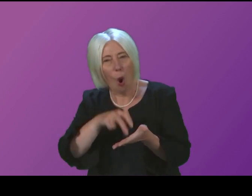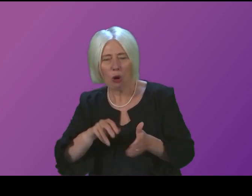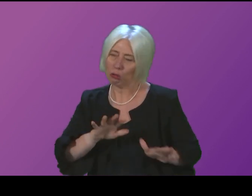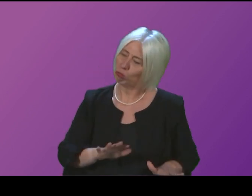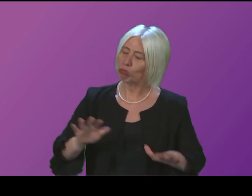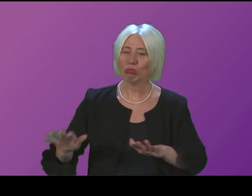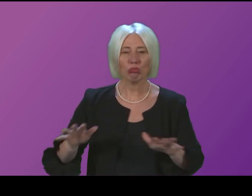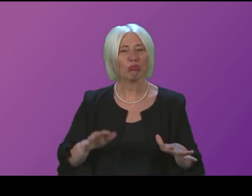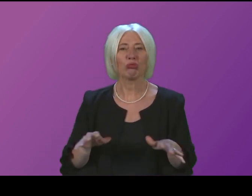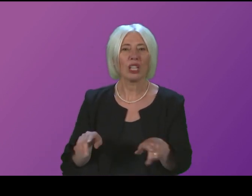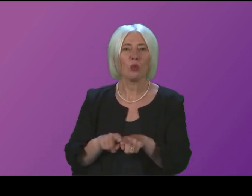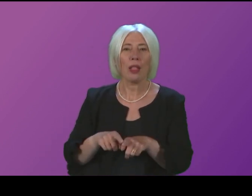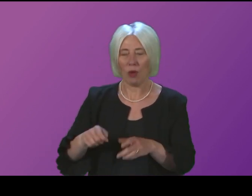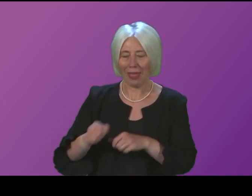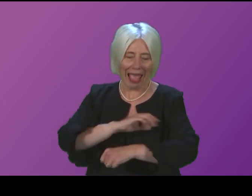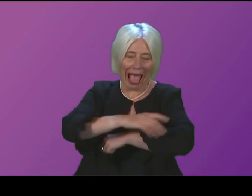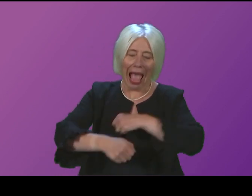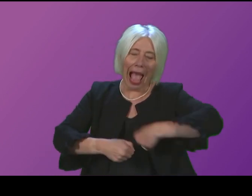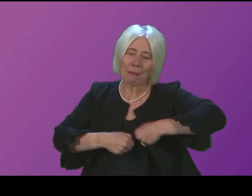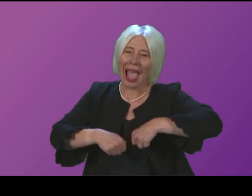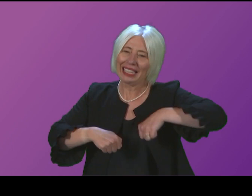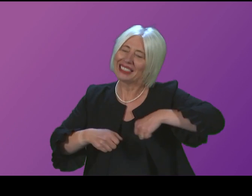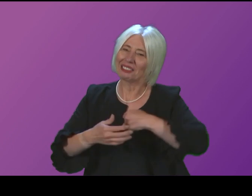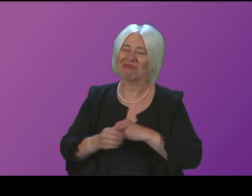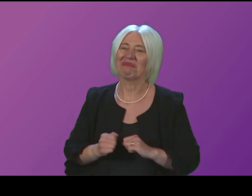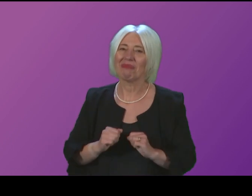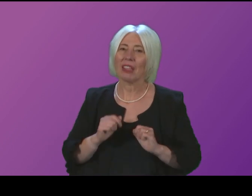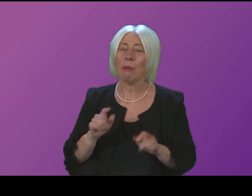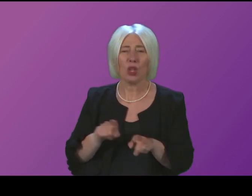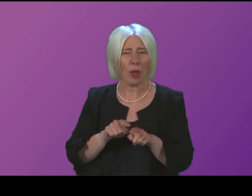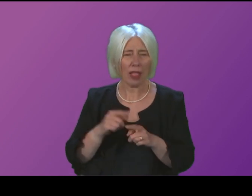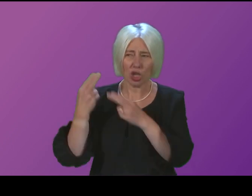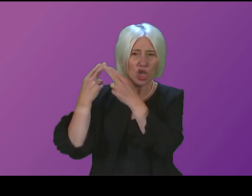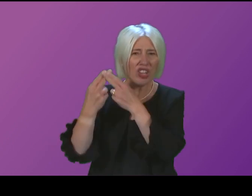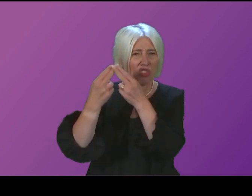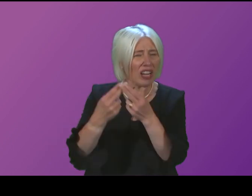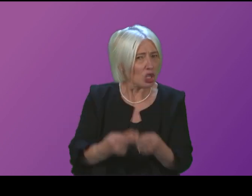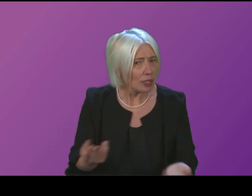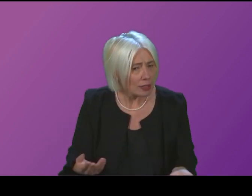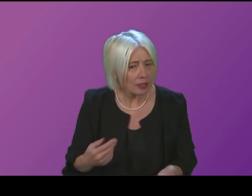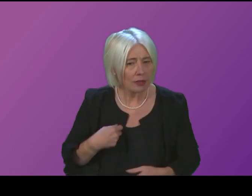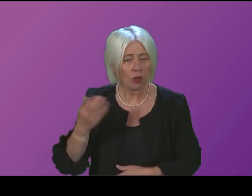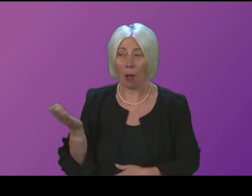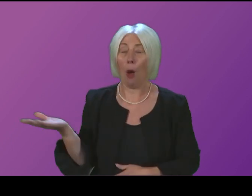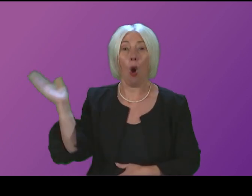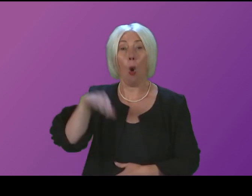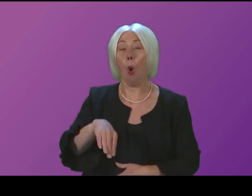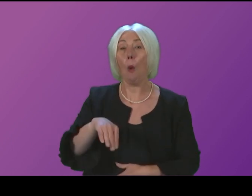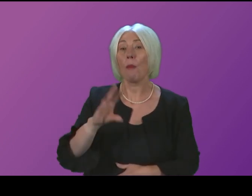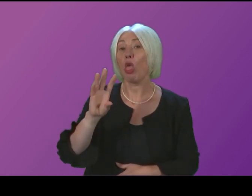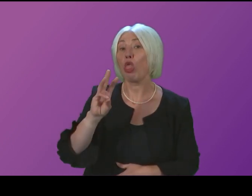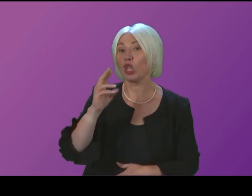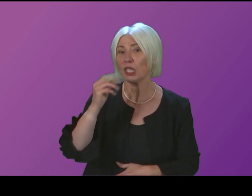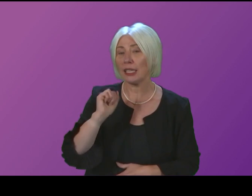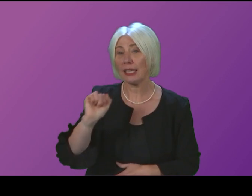even the way she held her handbag. But she also touched generations. I returned home on Thursday night to